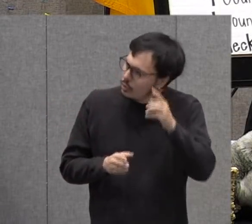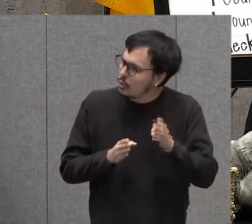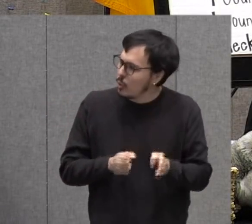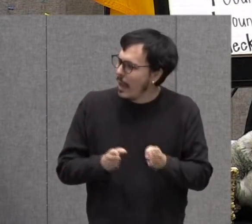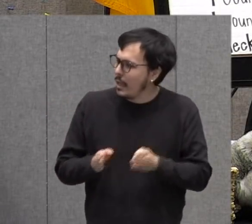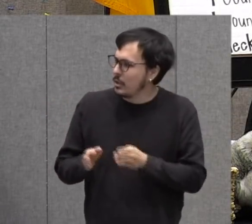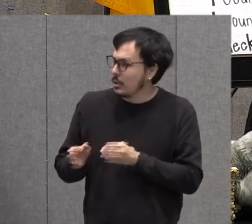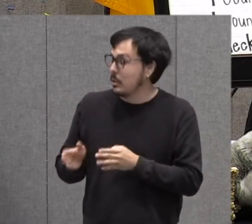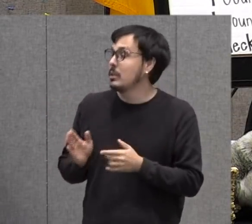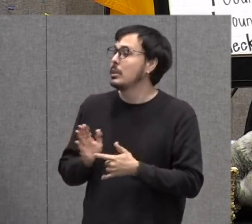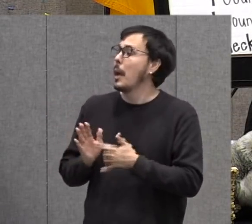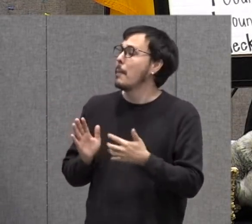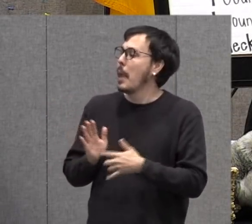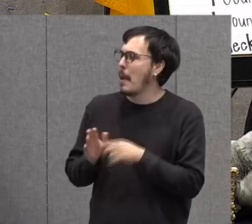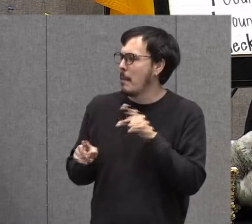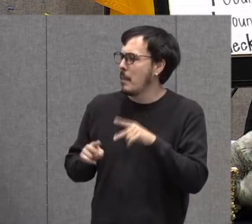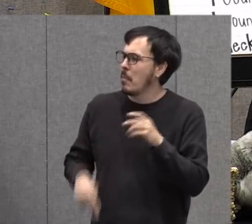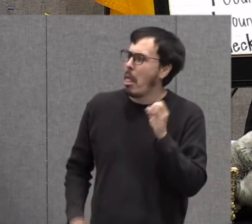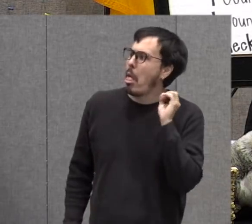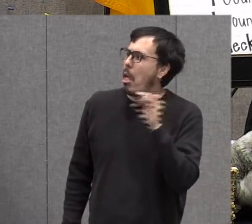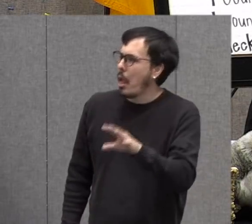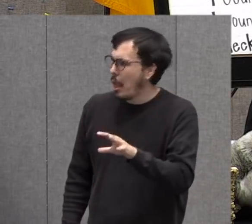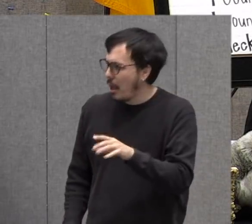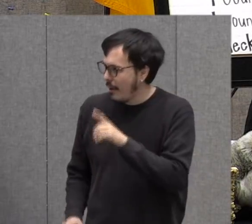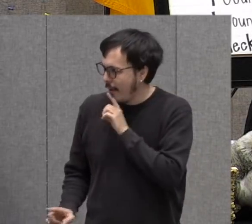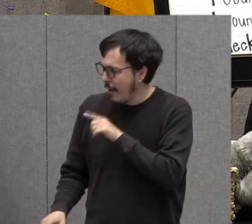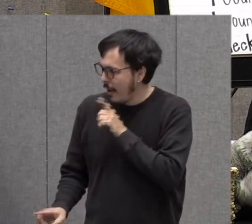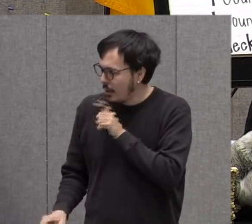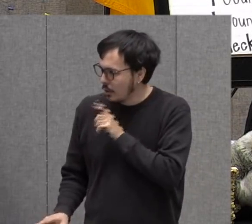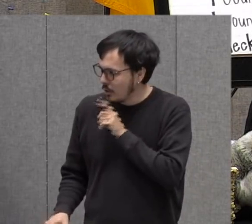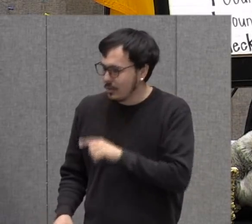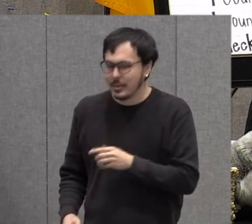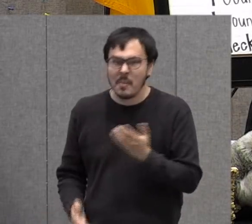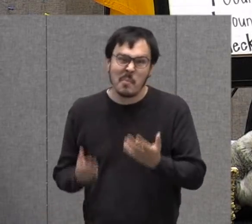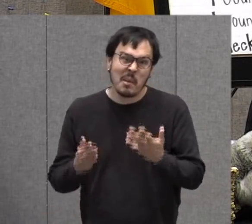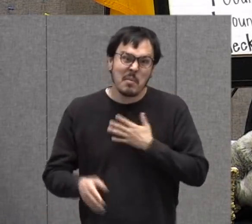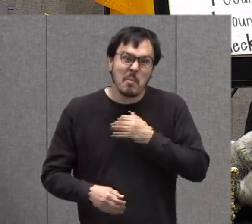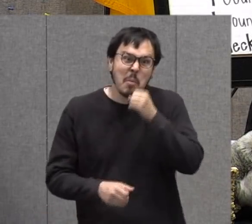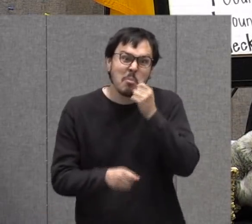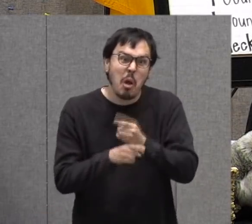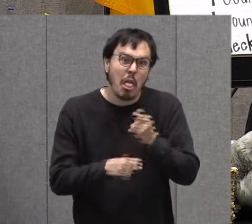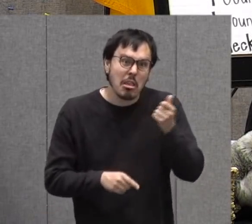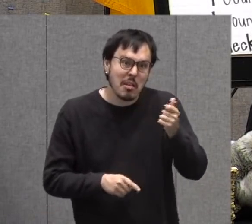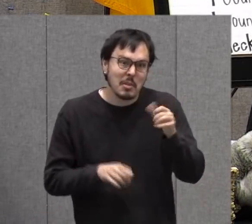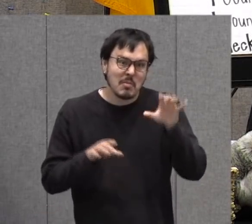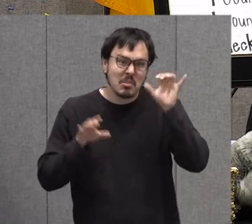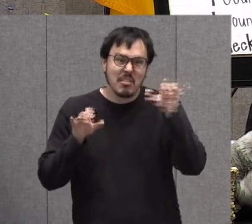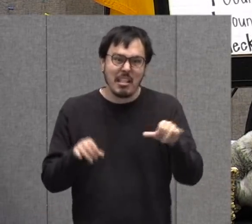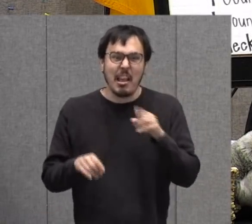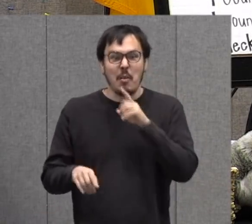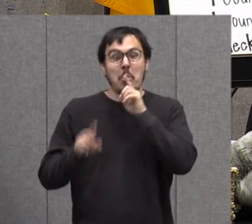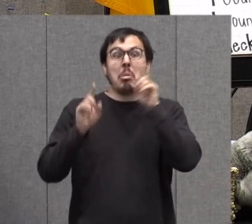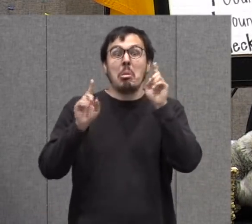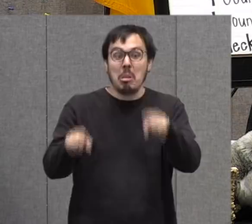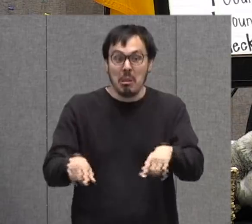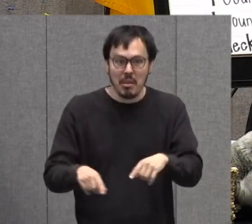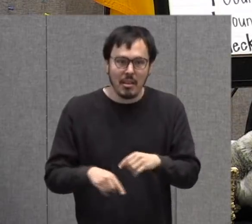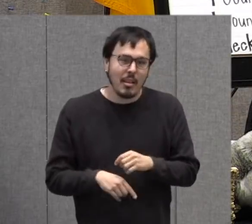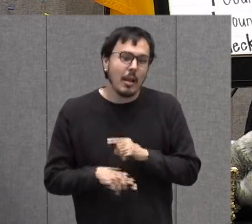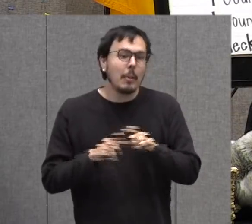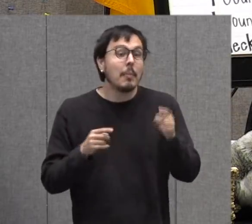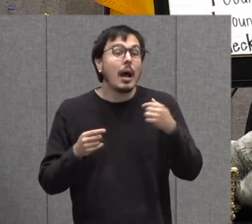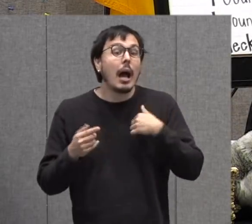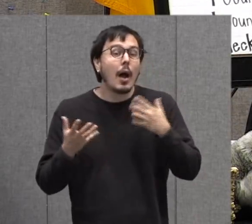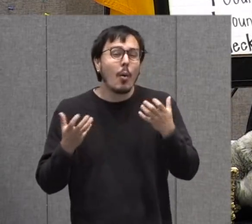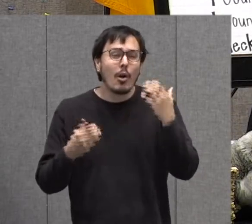Sometimes people will just give the answer. That seems like something my brother would do. He would just give the answer. But for this, I